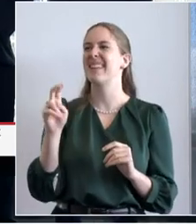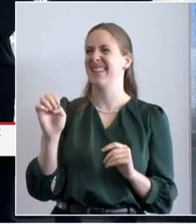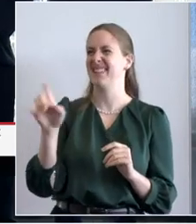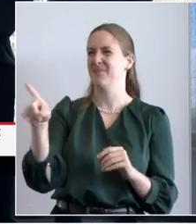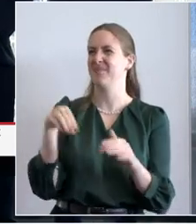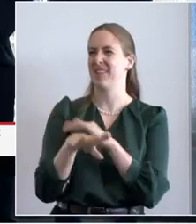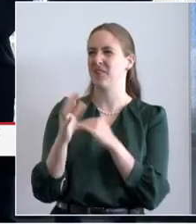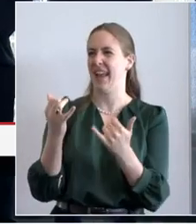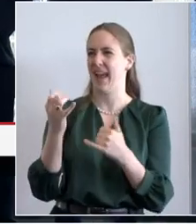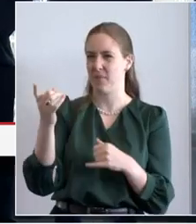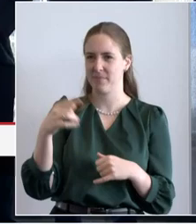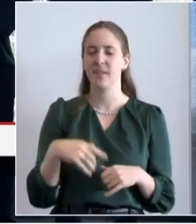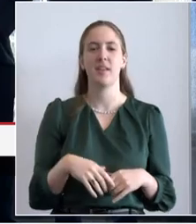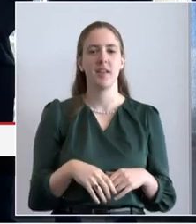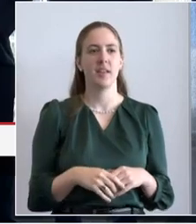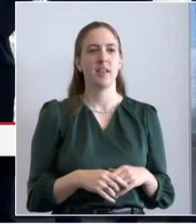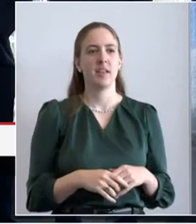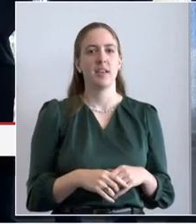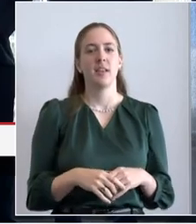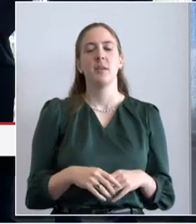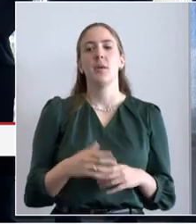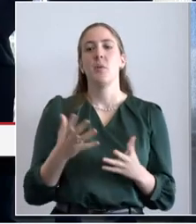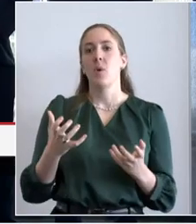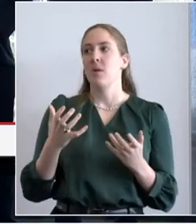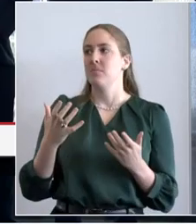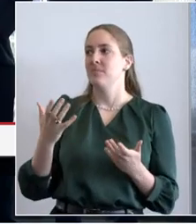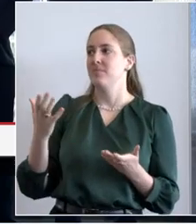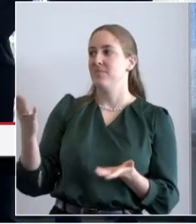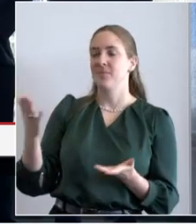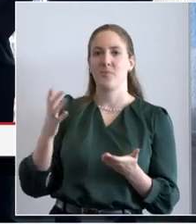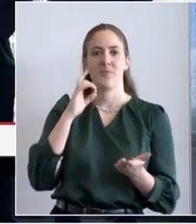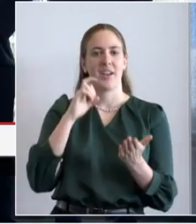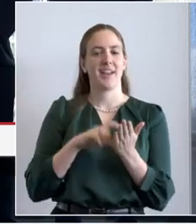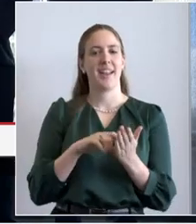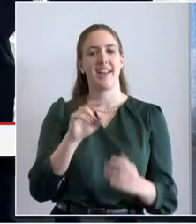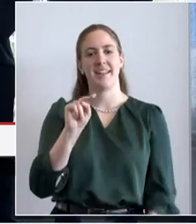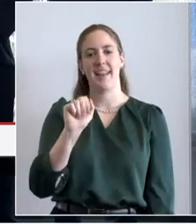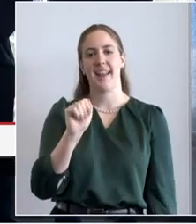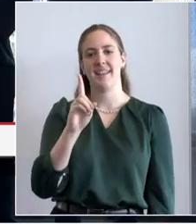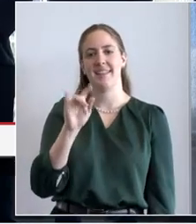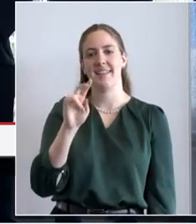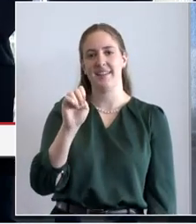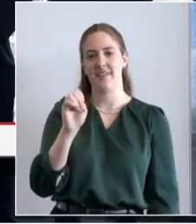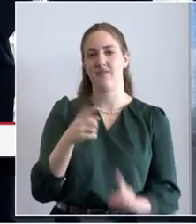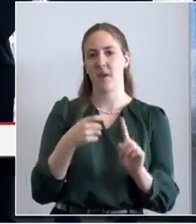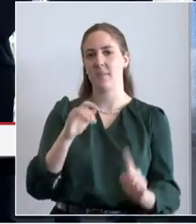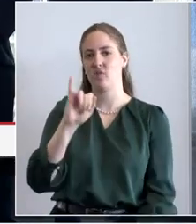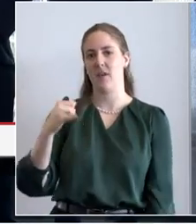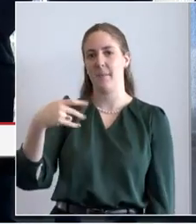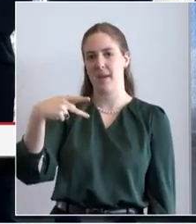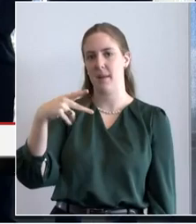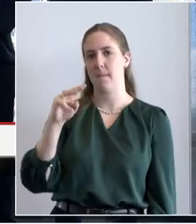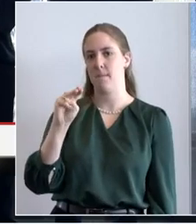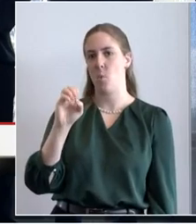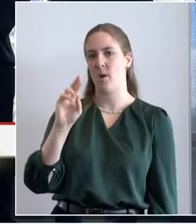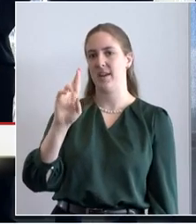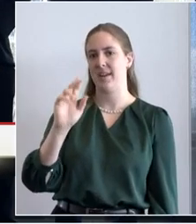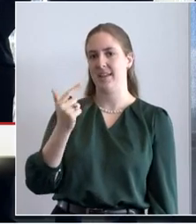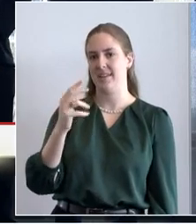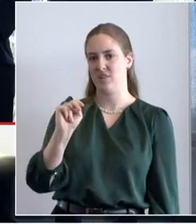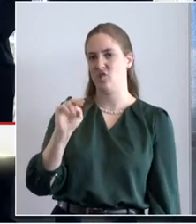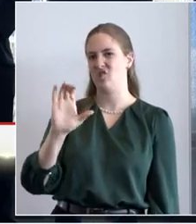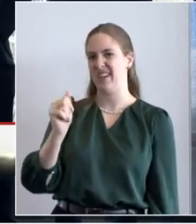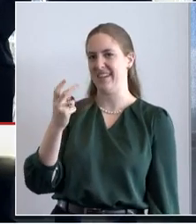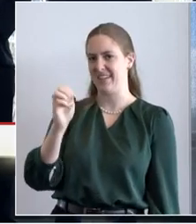Nadine Duplessis Kearns from JP Morgan Chase. I just thanked you, but you just walked in, so I wanted to acknowledge.